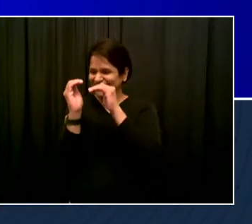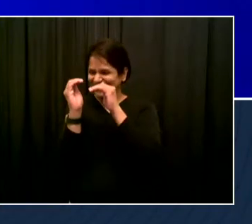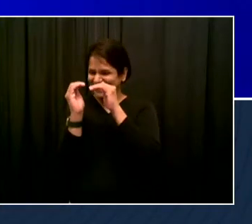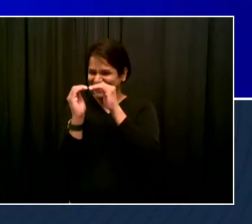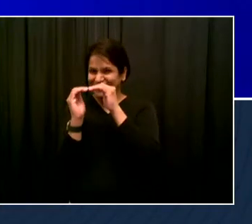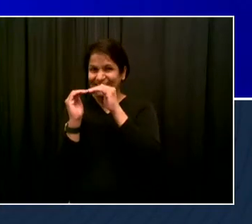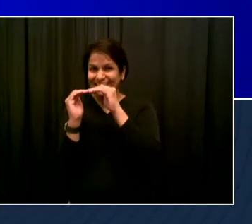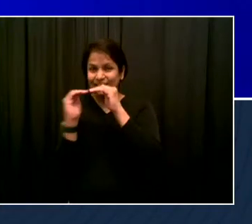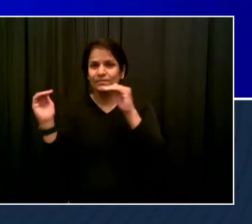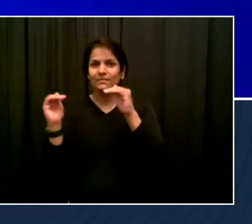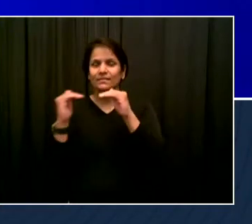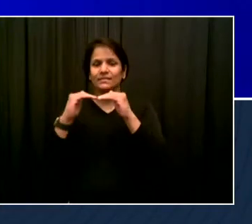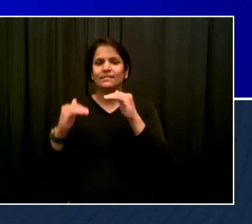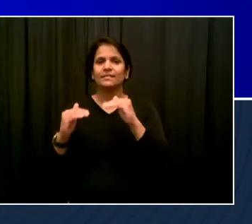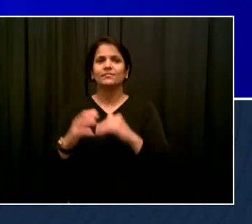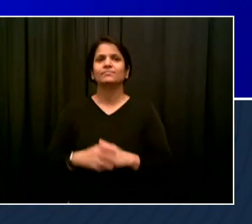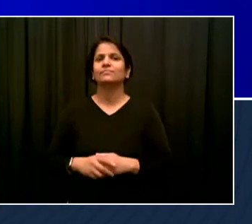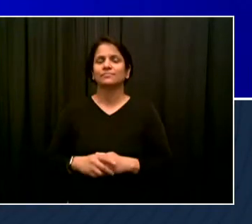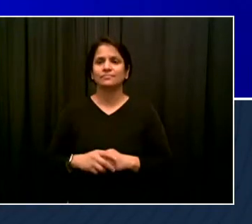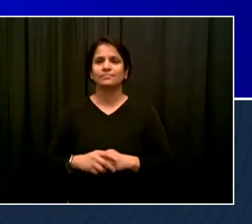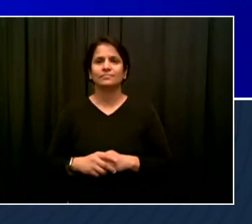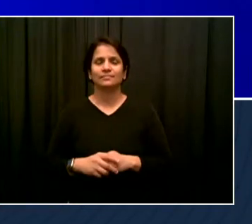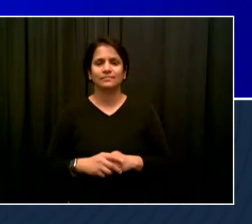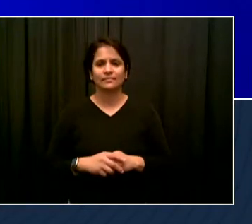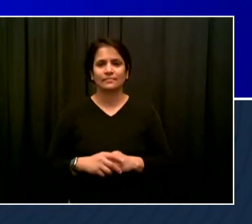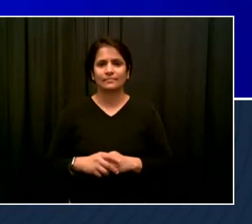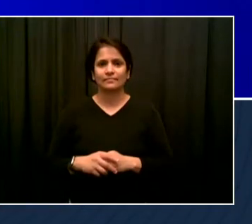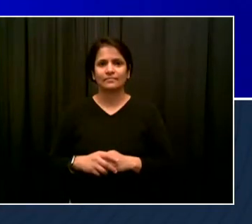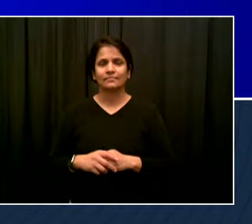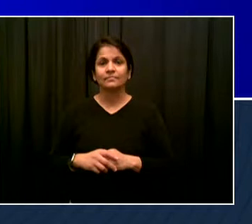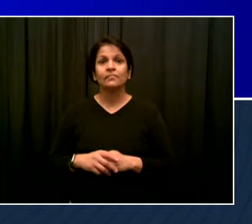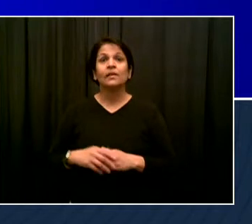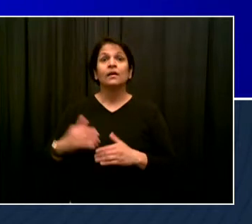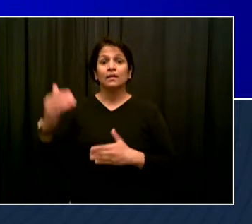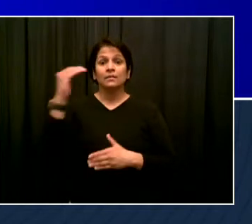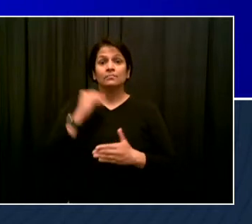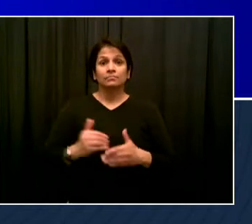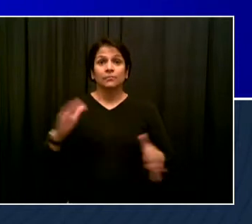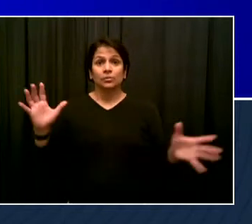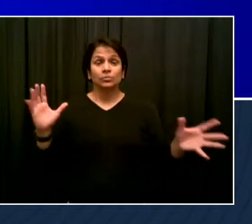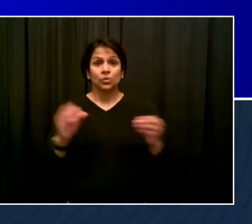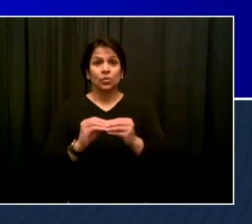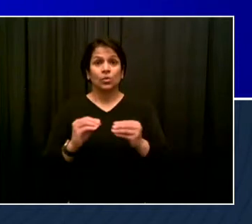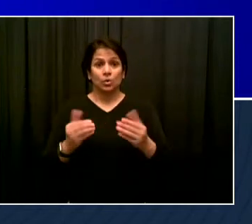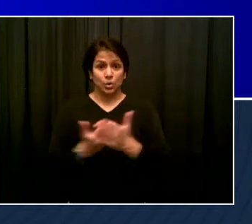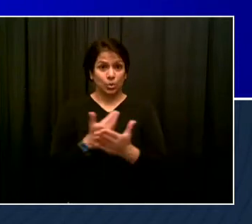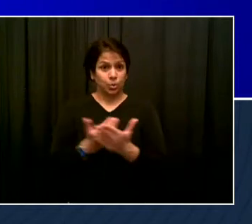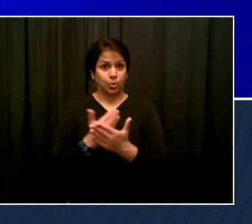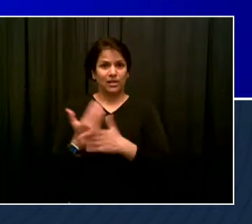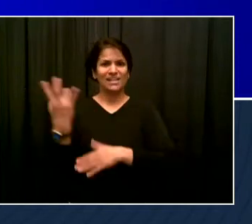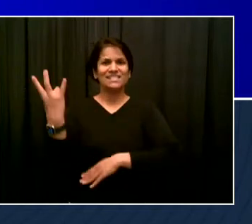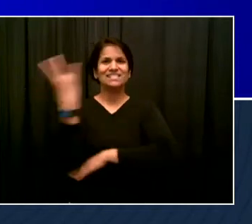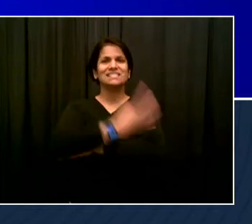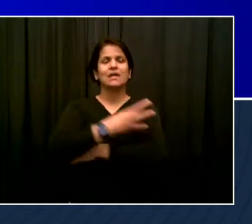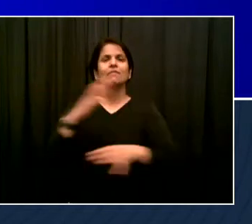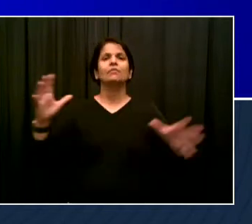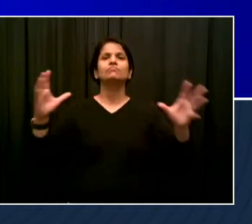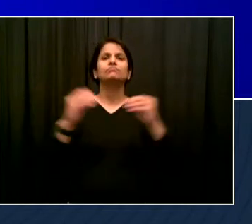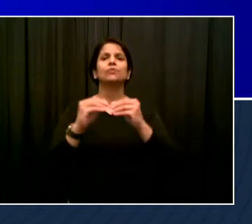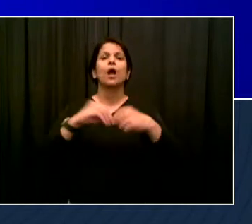really hopeful. Indicator number 2, new reported cases on a 7-day average. Today's